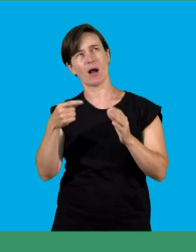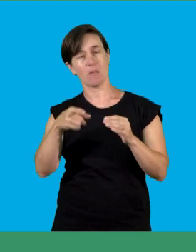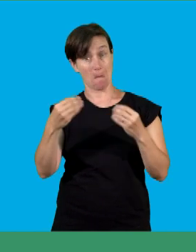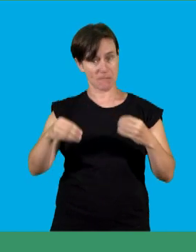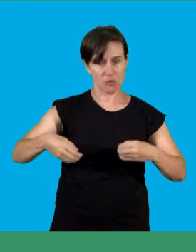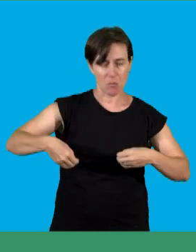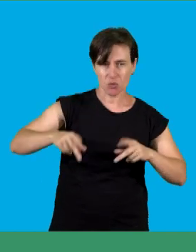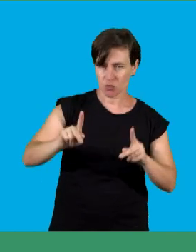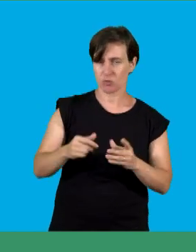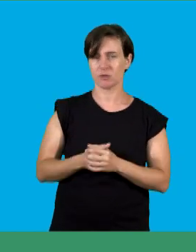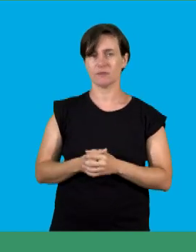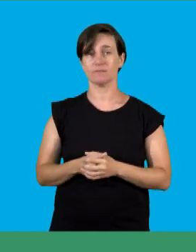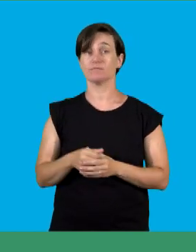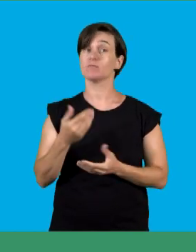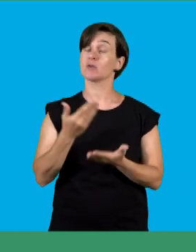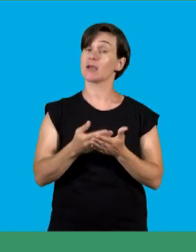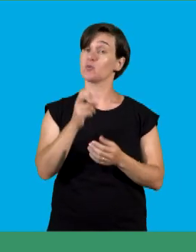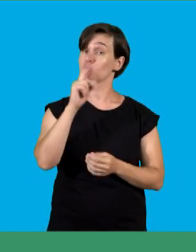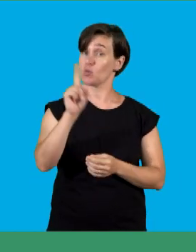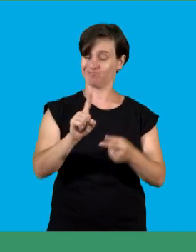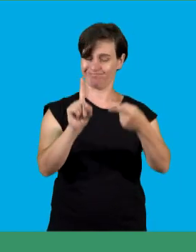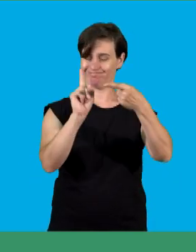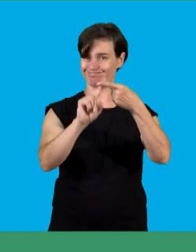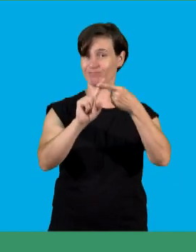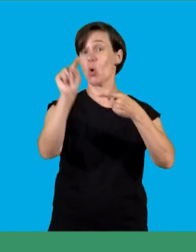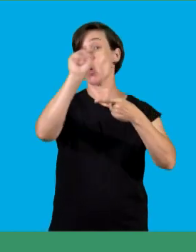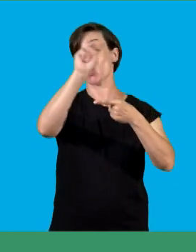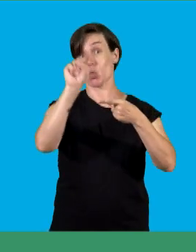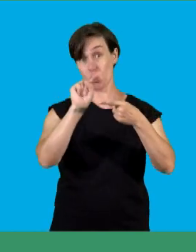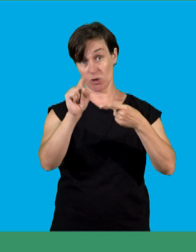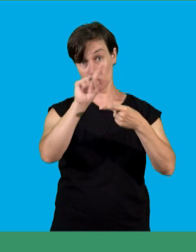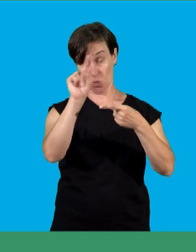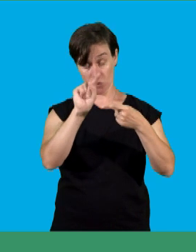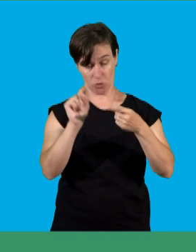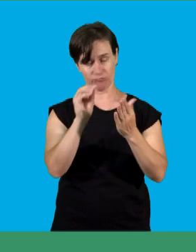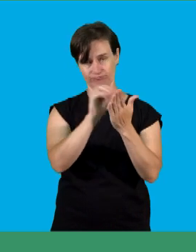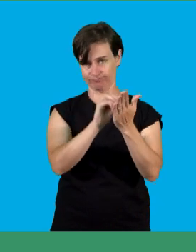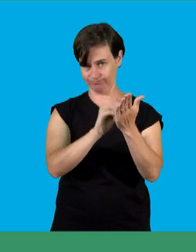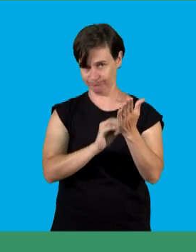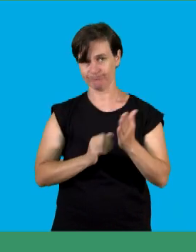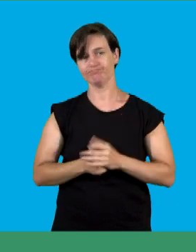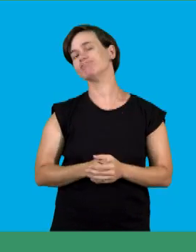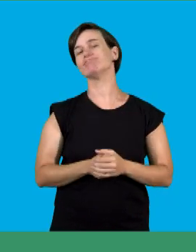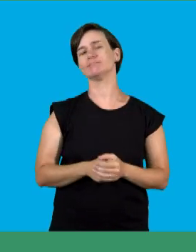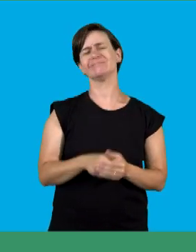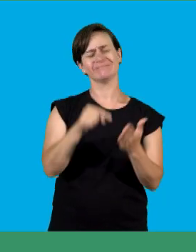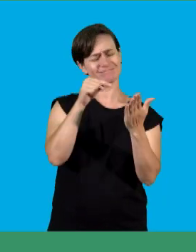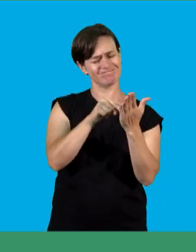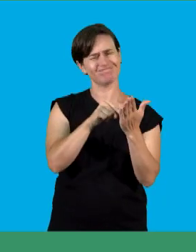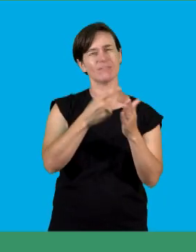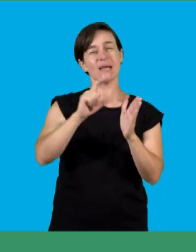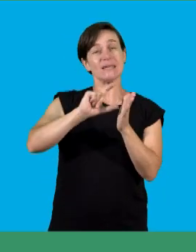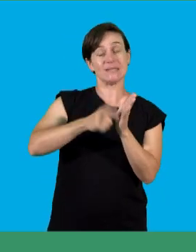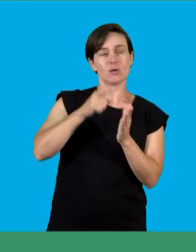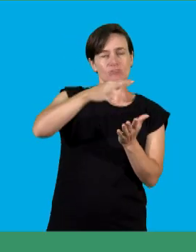business opportunity, you can use the first research instrument being questionnaires. Right, which questionnaires are